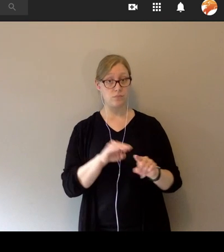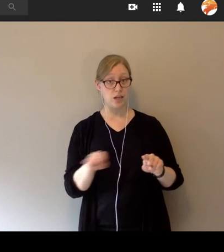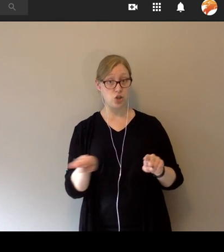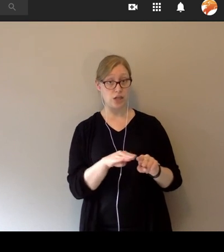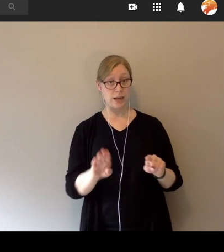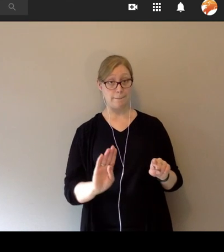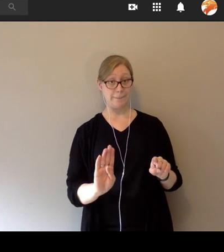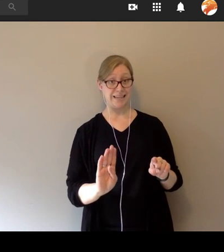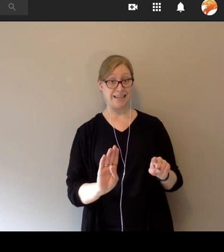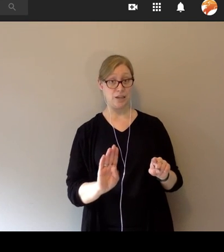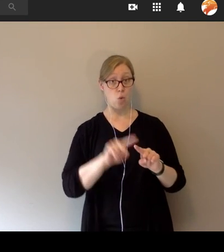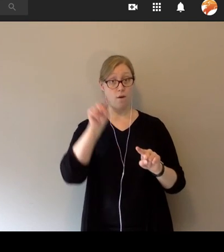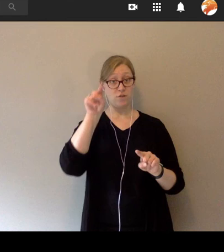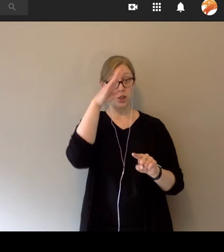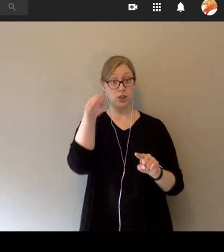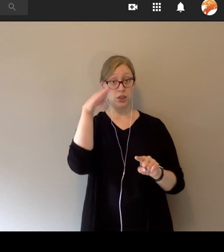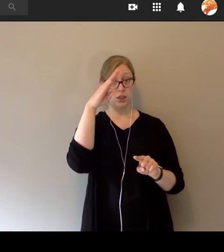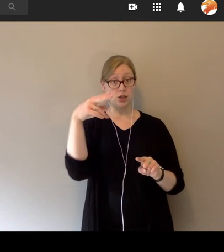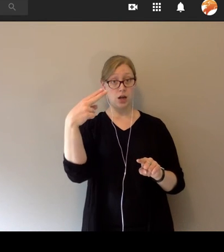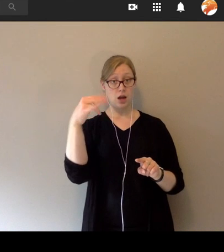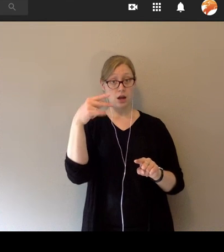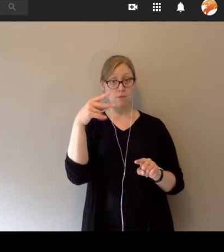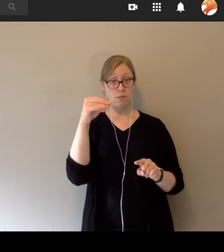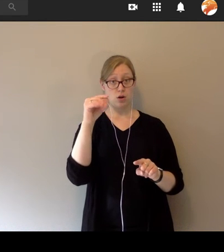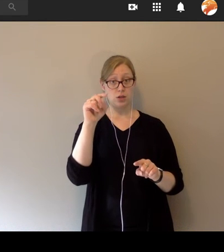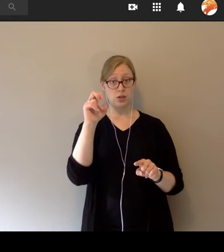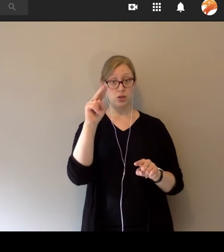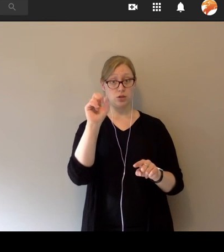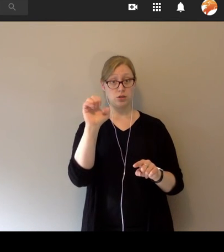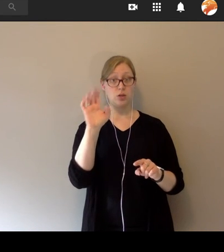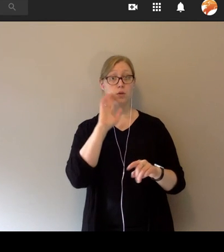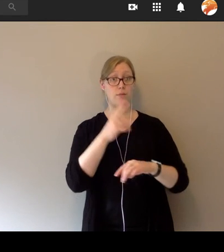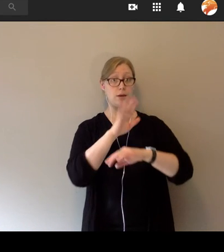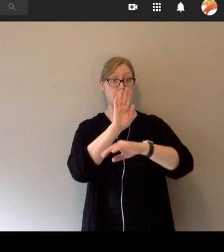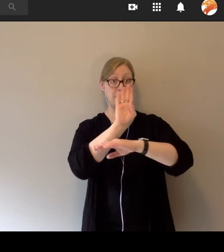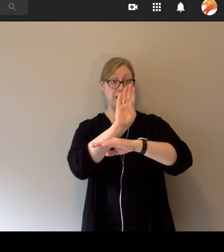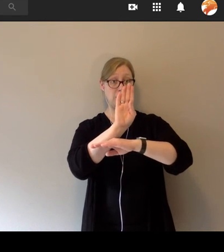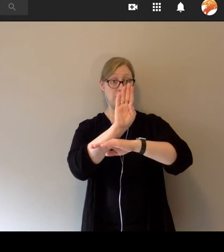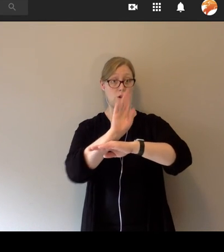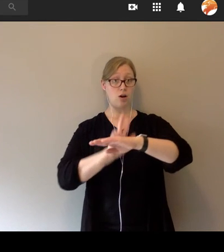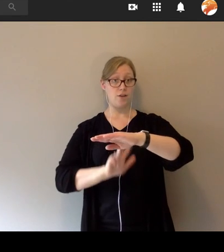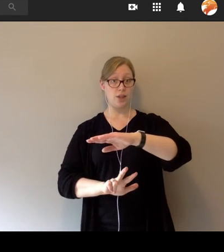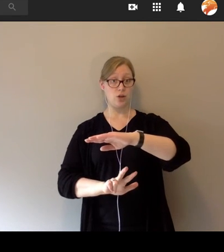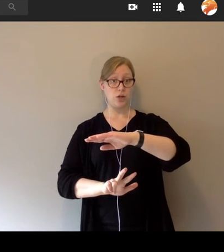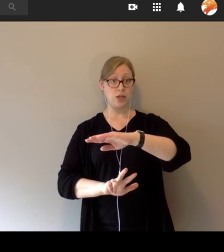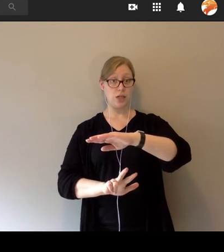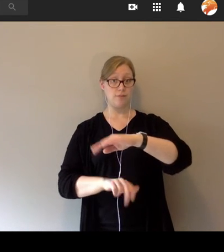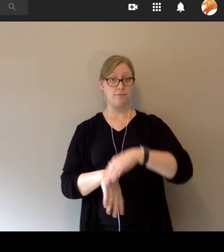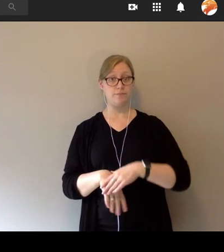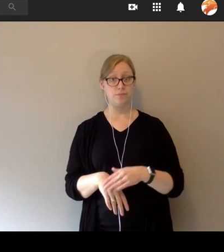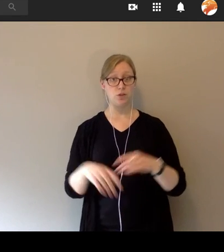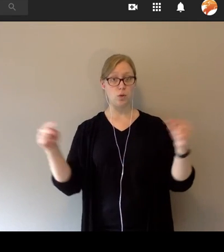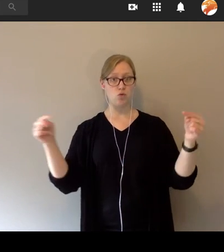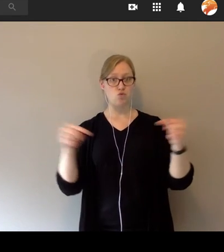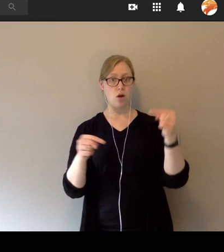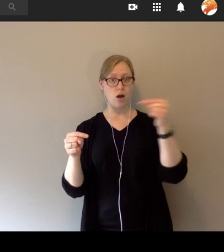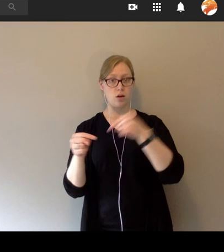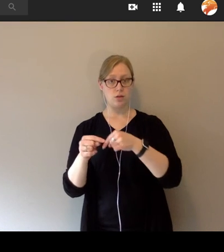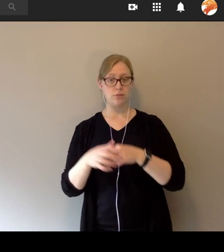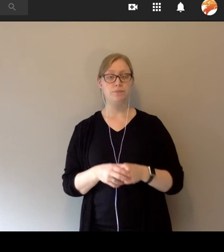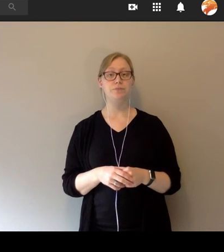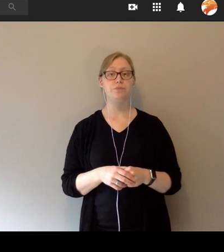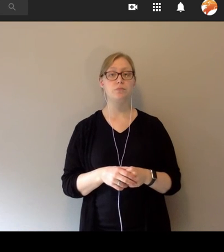this is going to be equal to B over 3. And so I have cross multiply, I have 2B